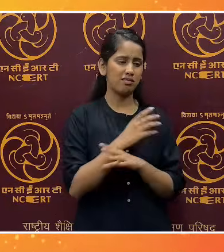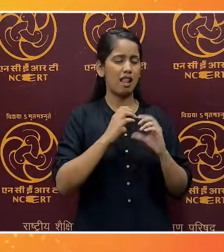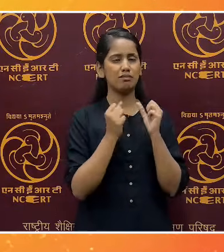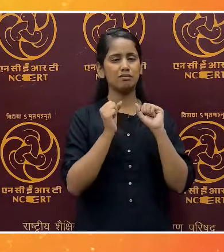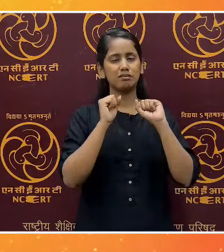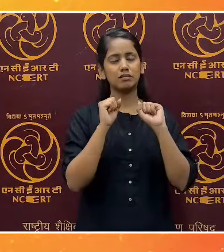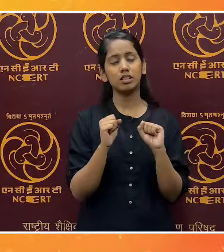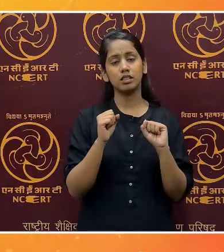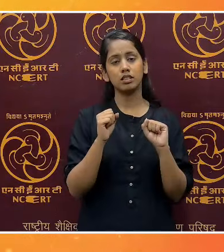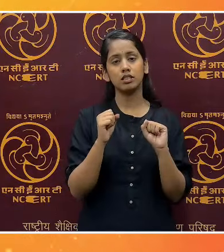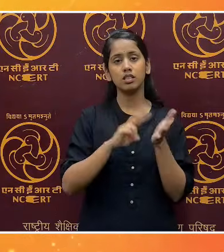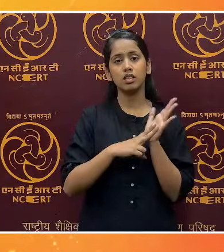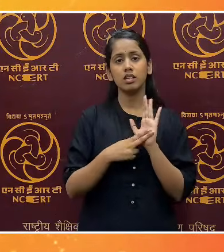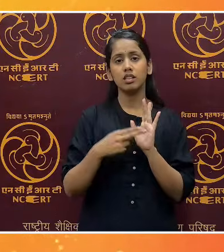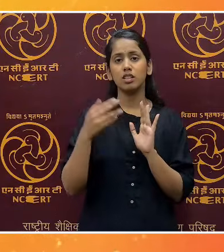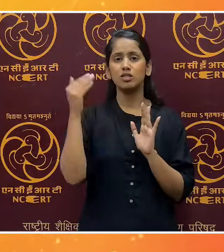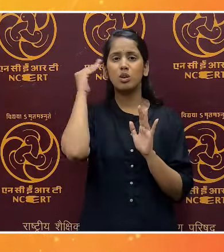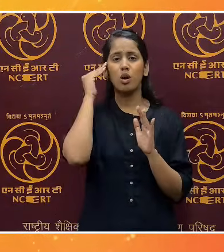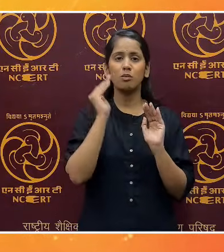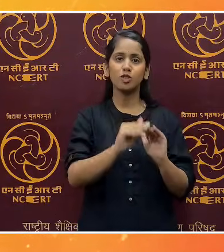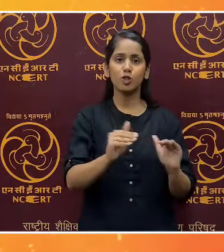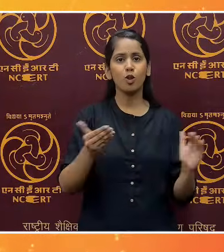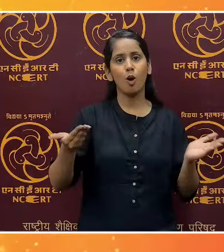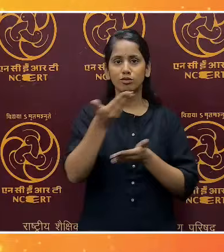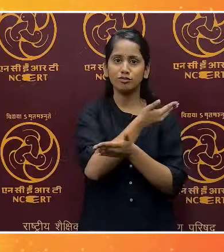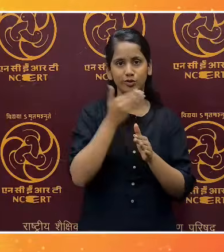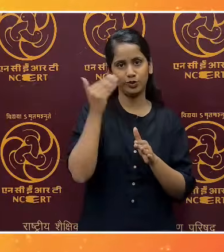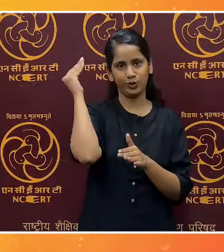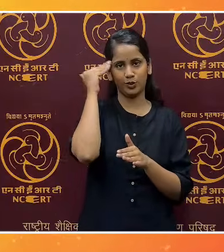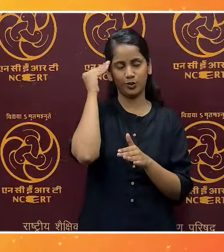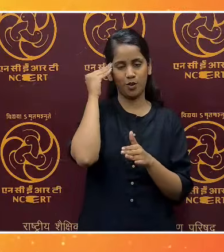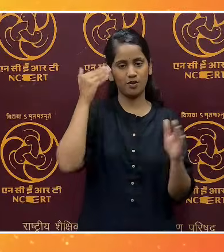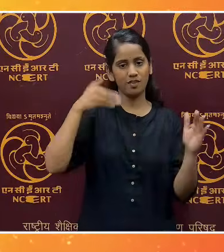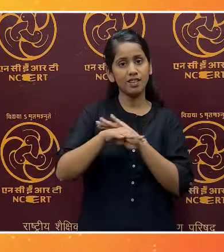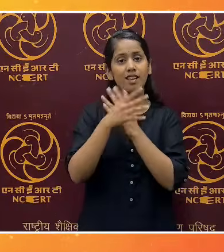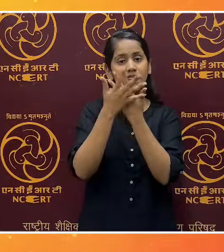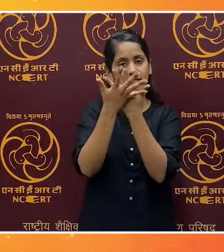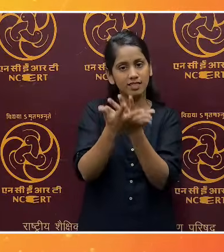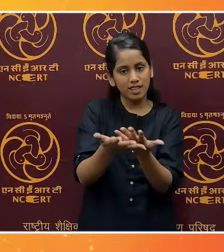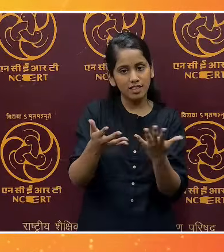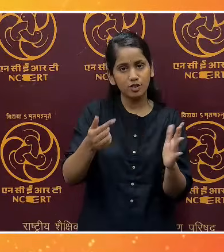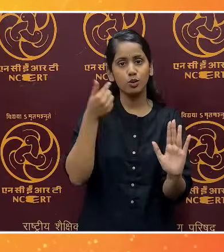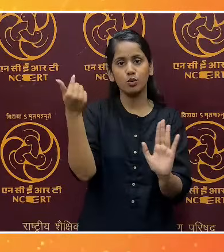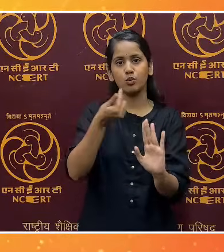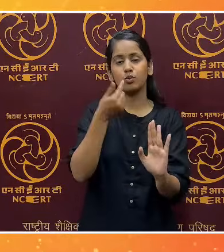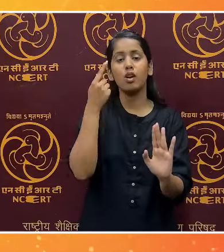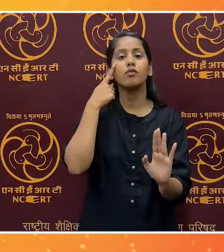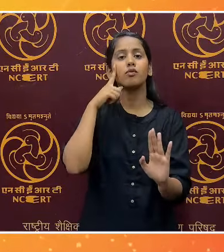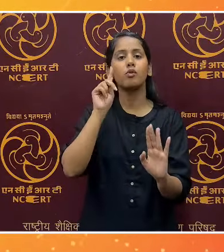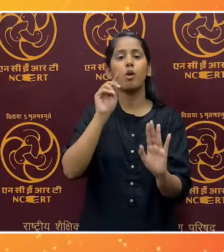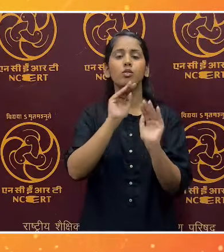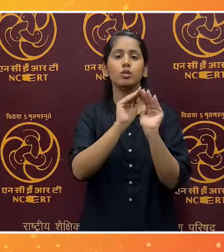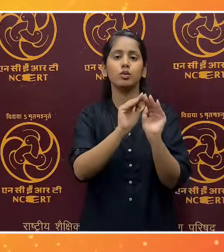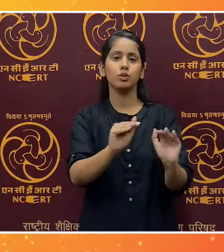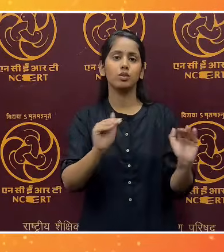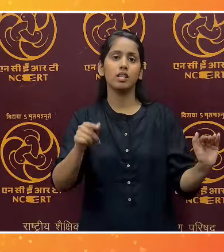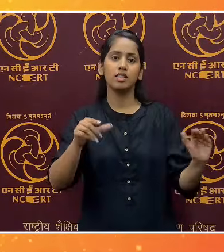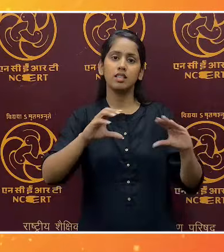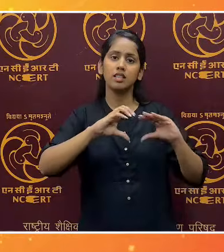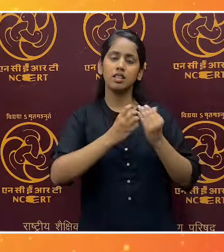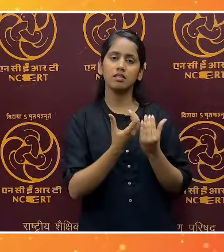and kids, right? So these kind of resources are very, very helpful for them. So this is the fourth and the